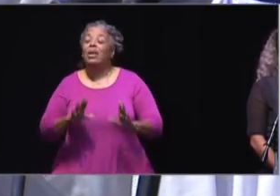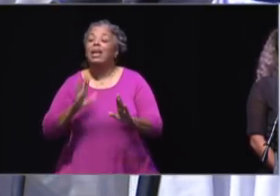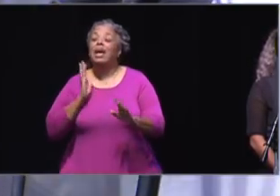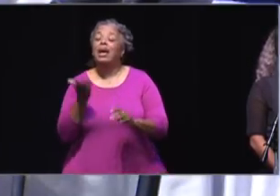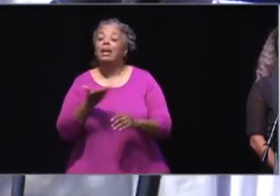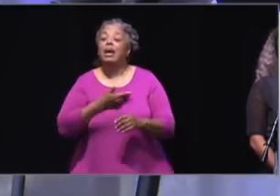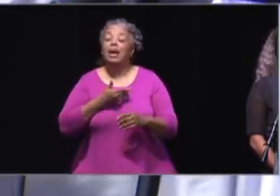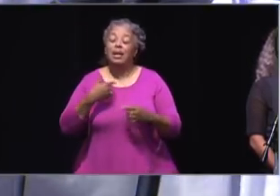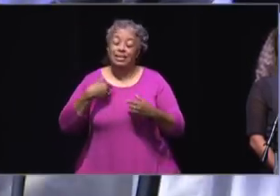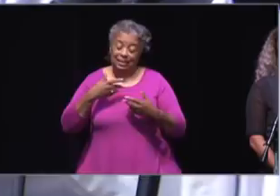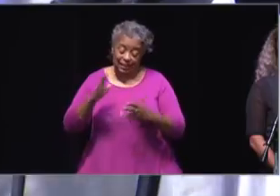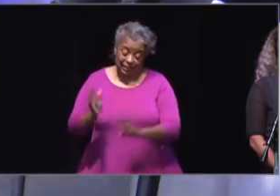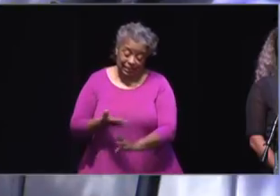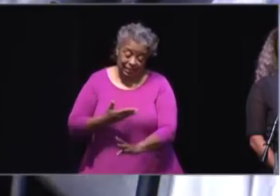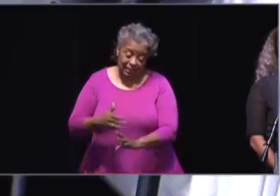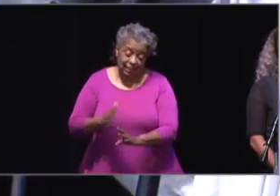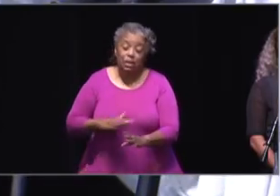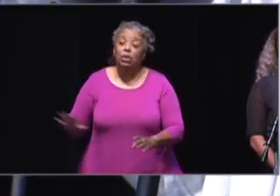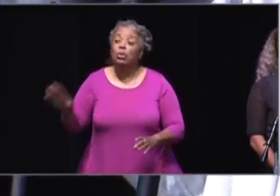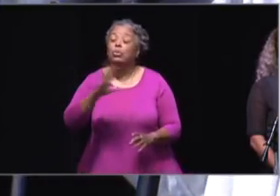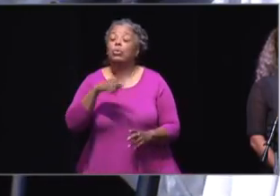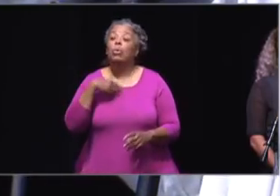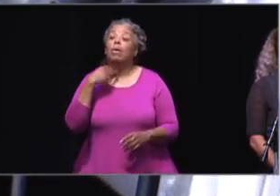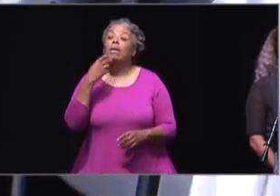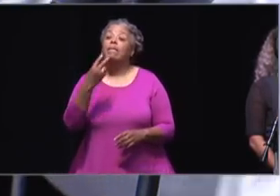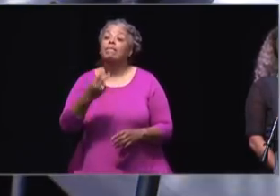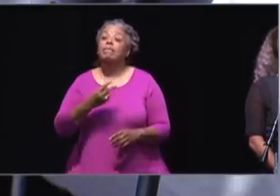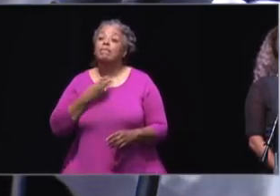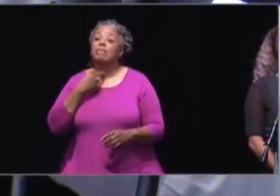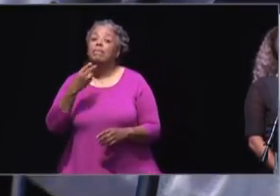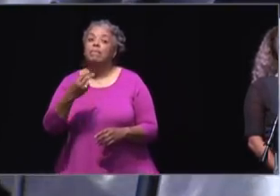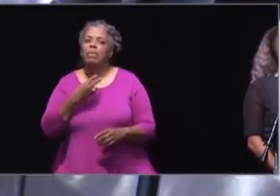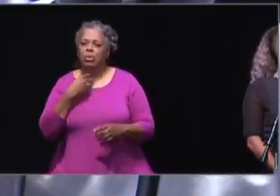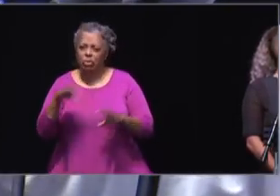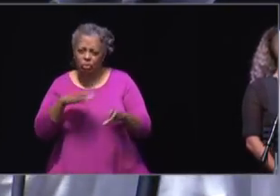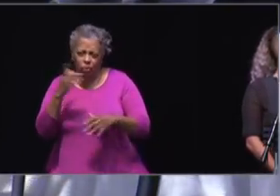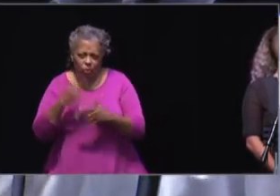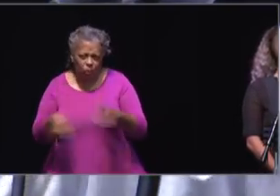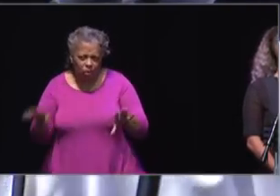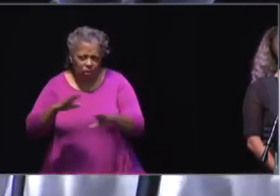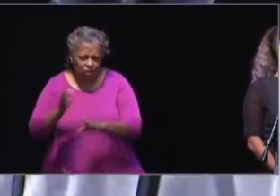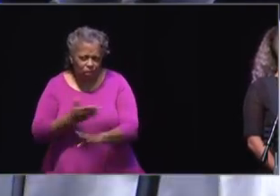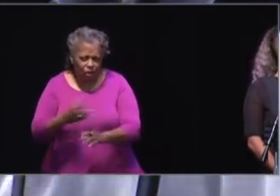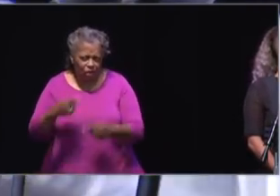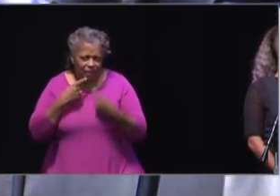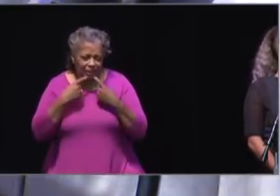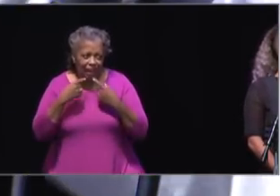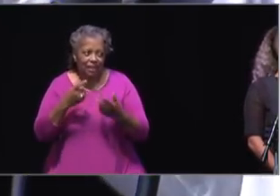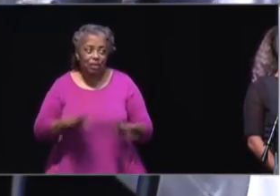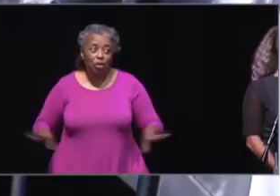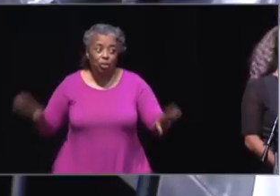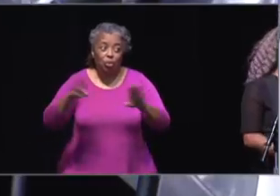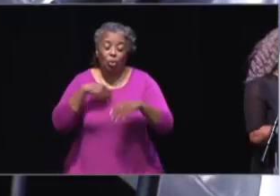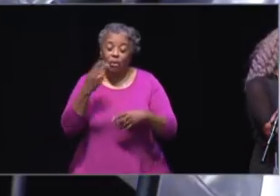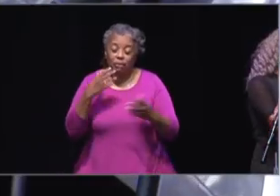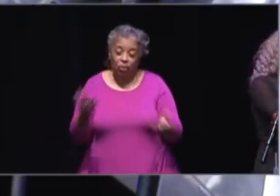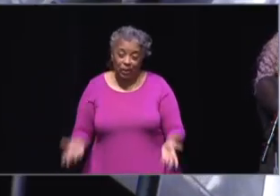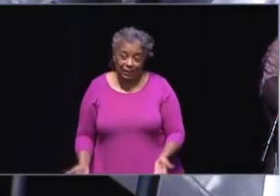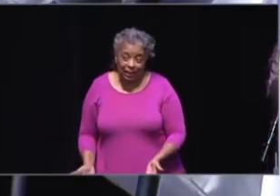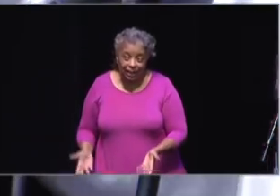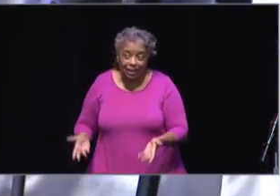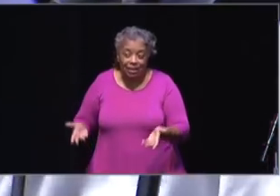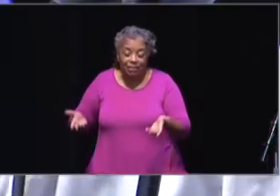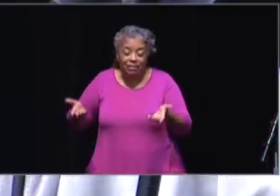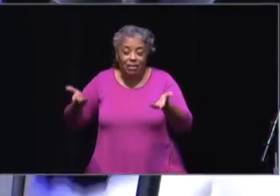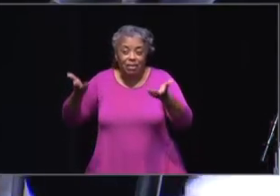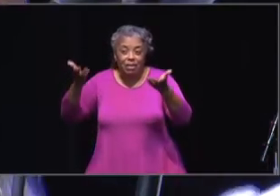sing. Lift up your voice. Do what the song says now. Lift up your